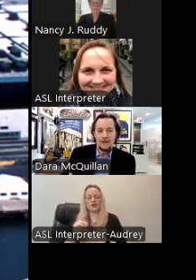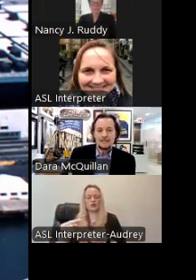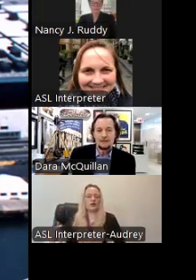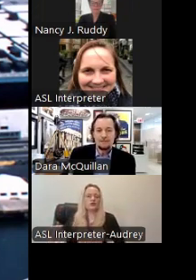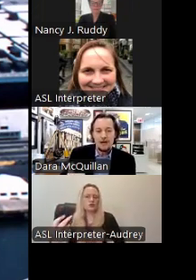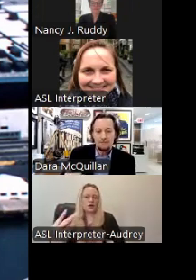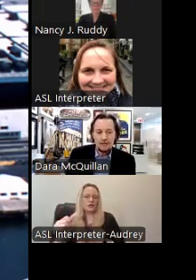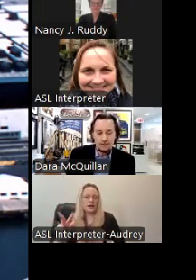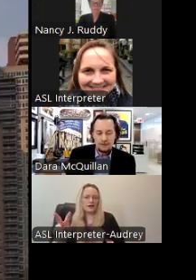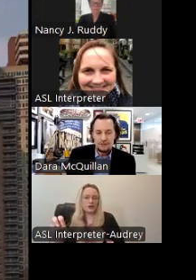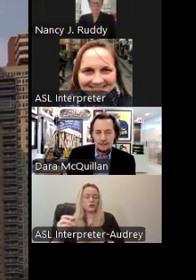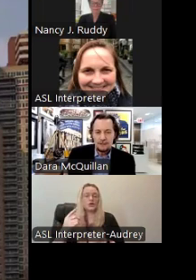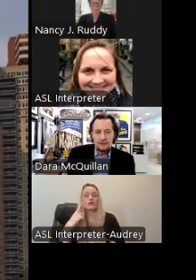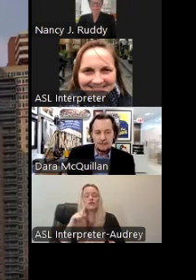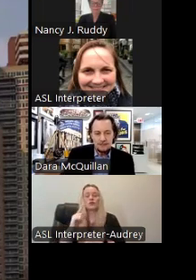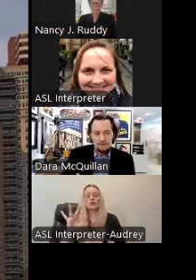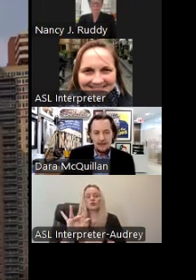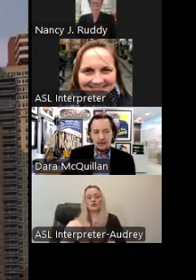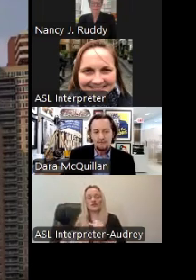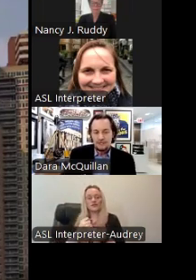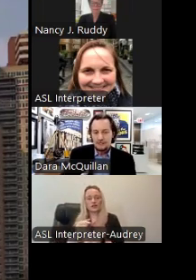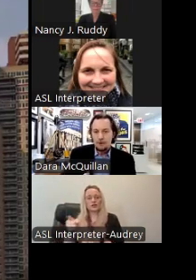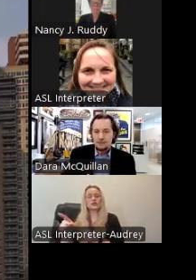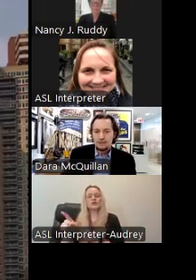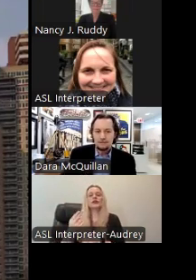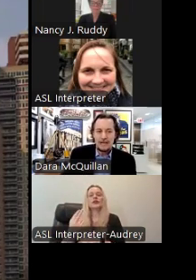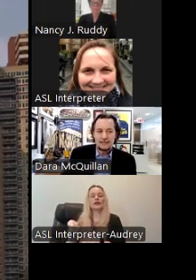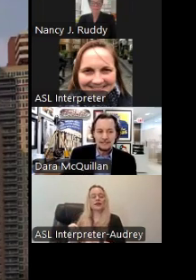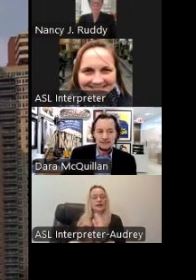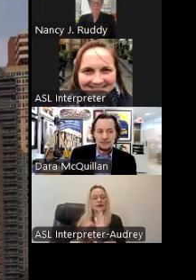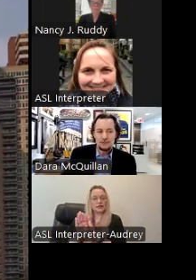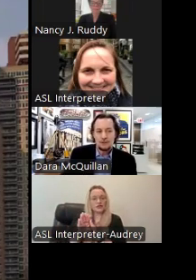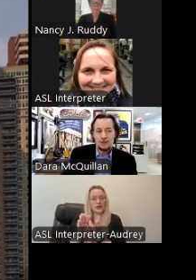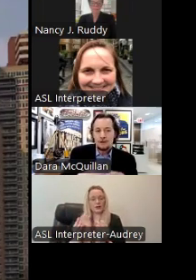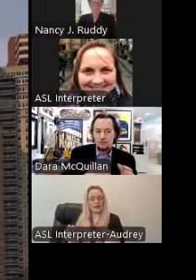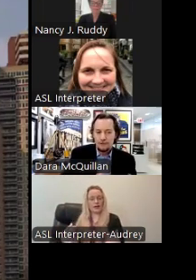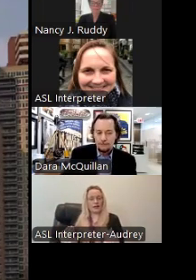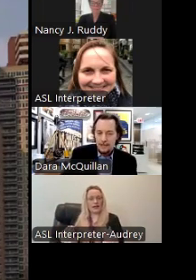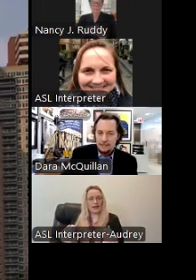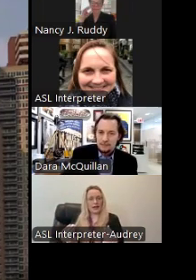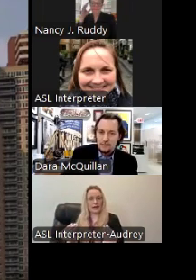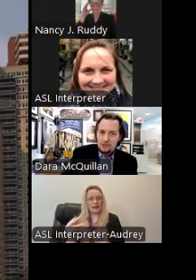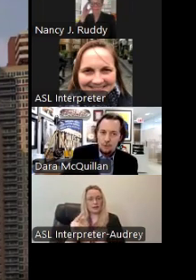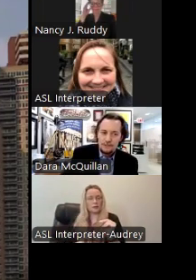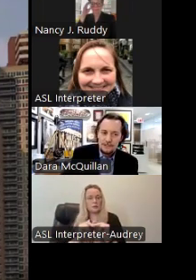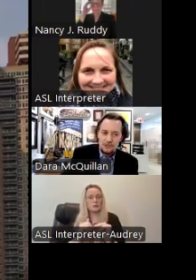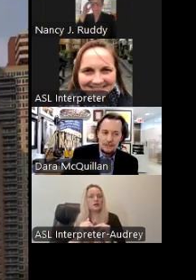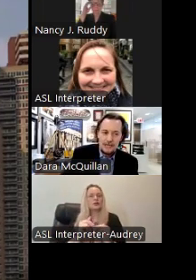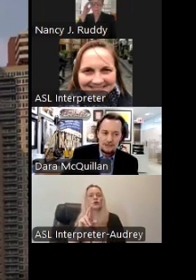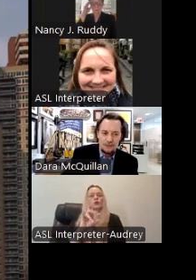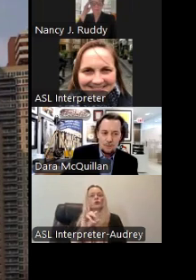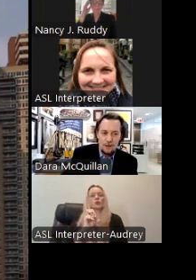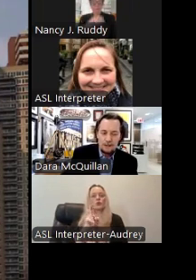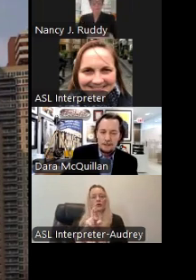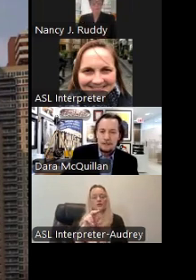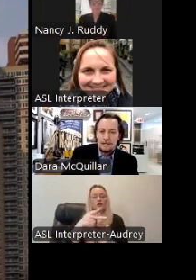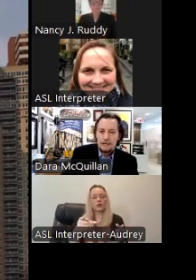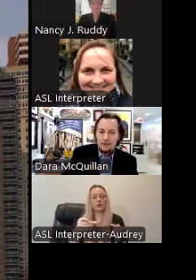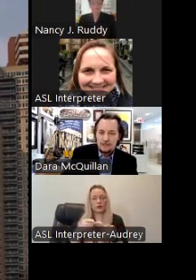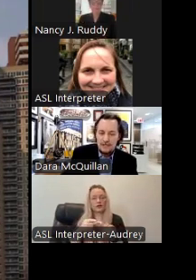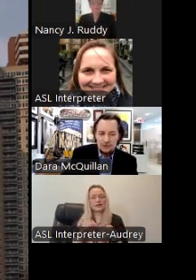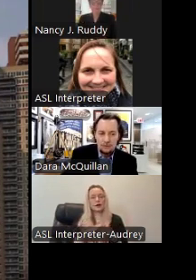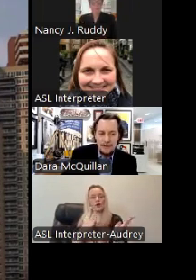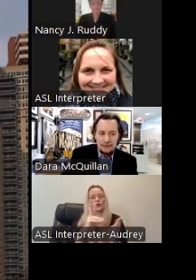next 25 years, he developed this parcel of land into River Place, which opened in 2001,